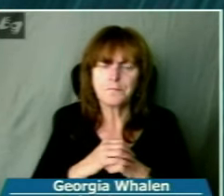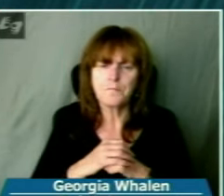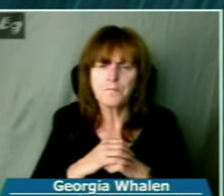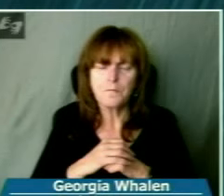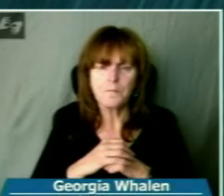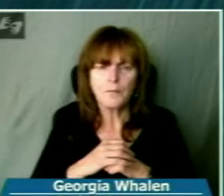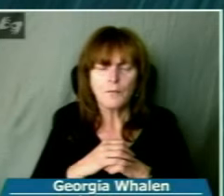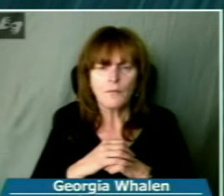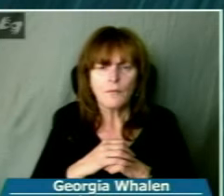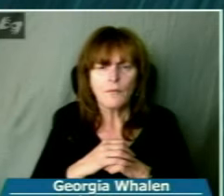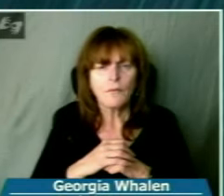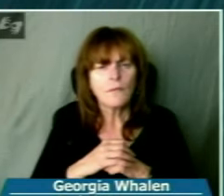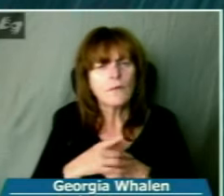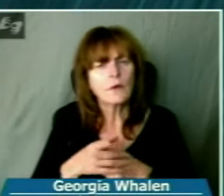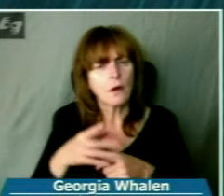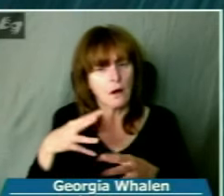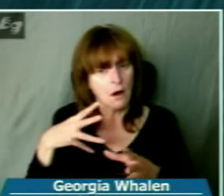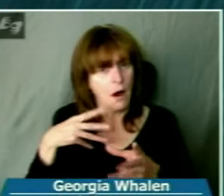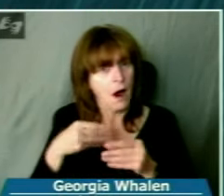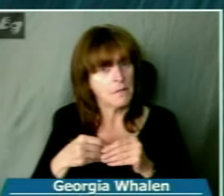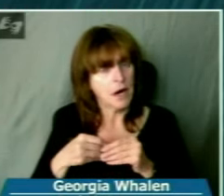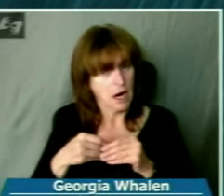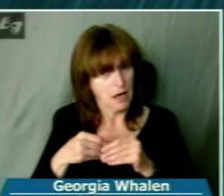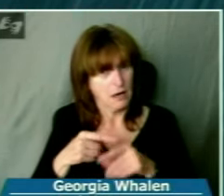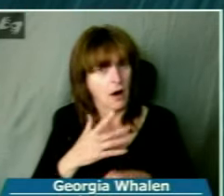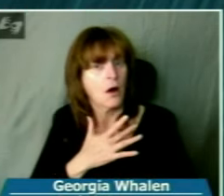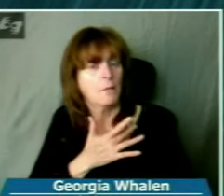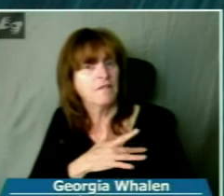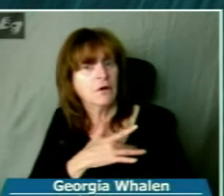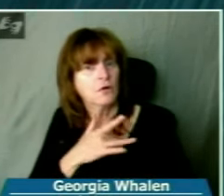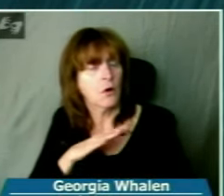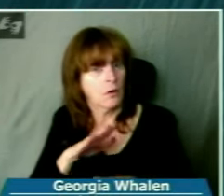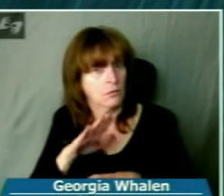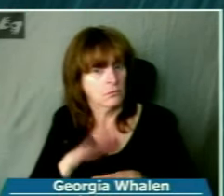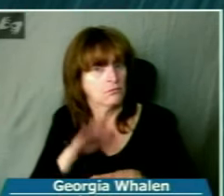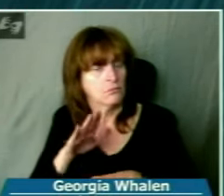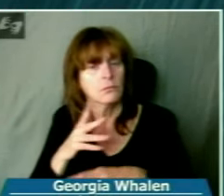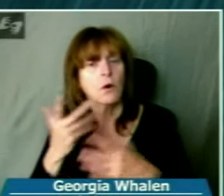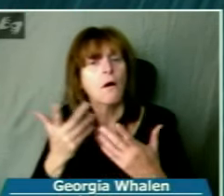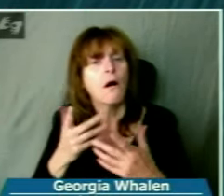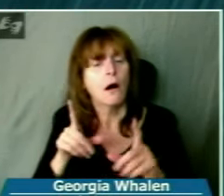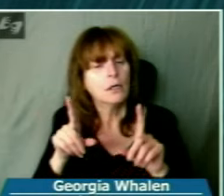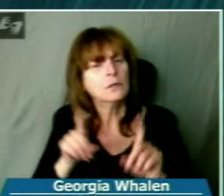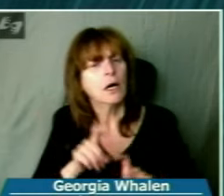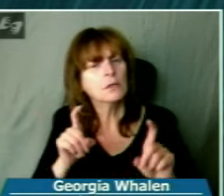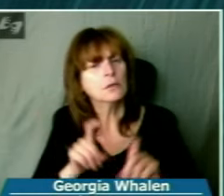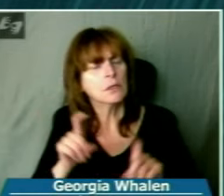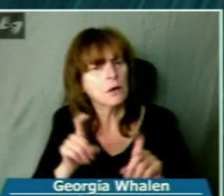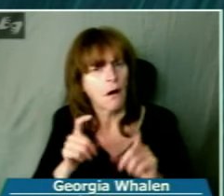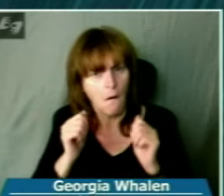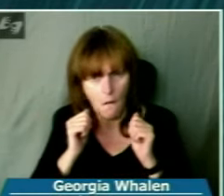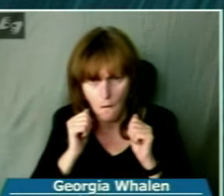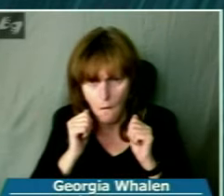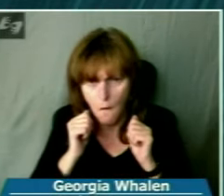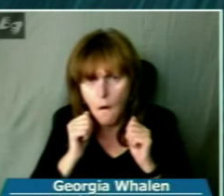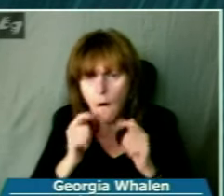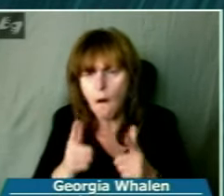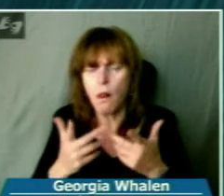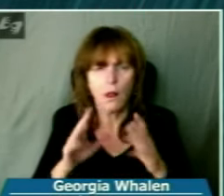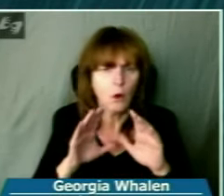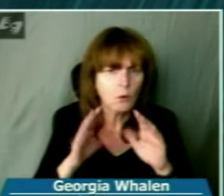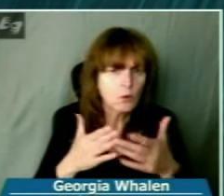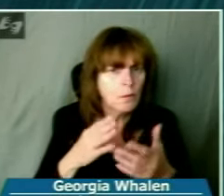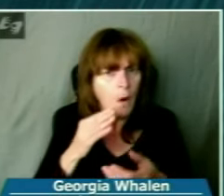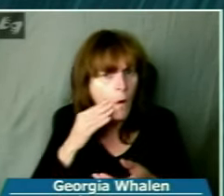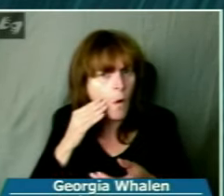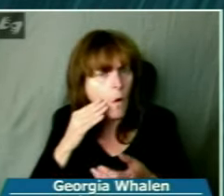you could please provide an update on the provincially directed mass testing in long-term care homes. Yeah,